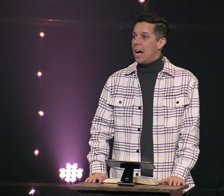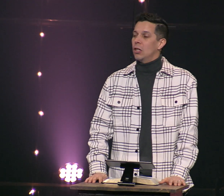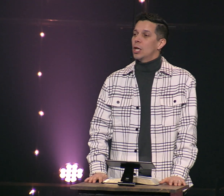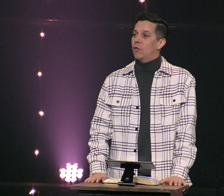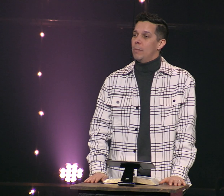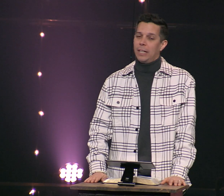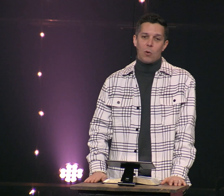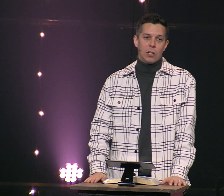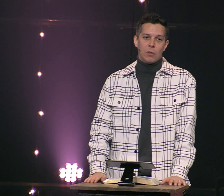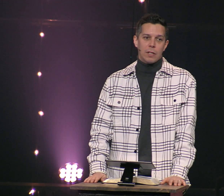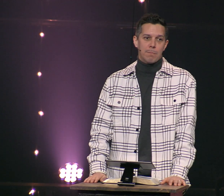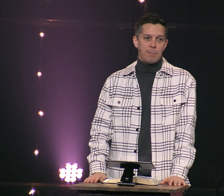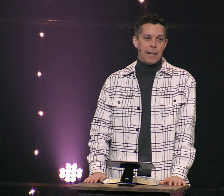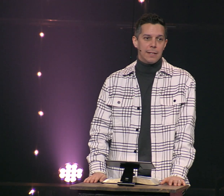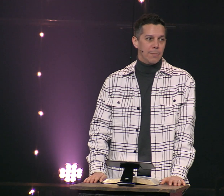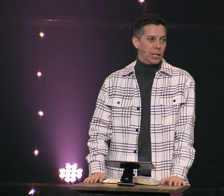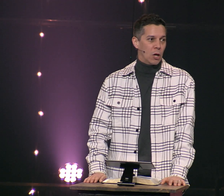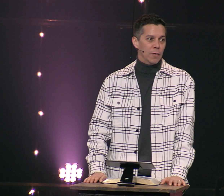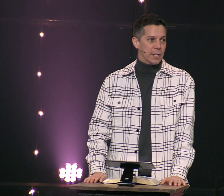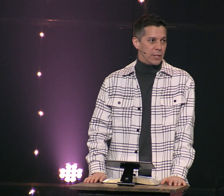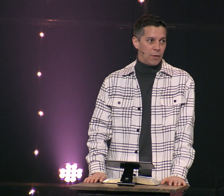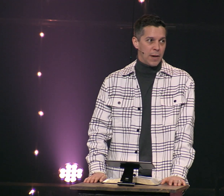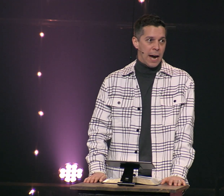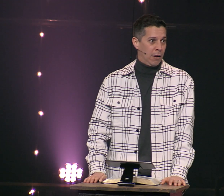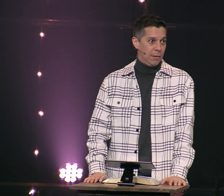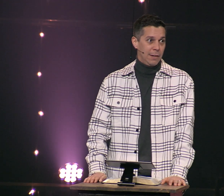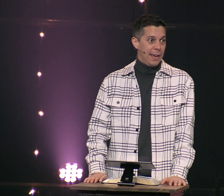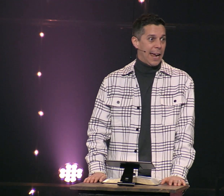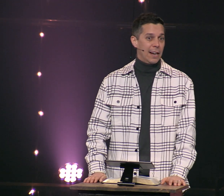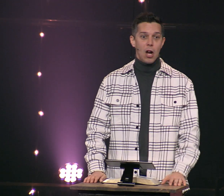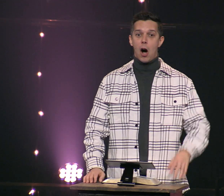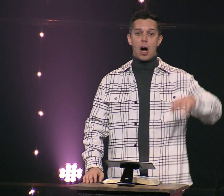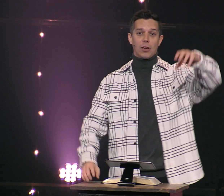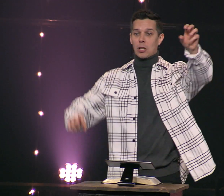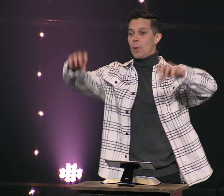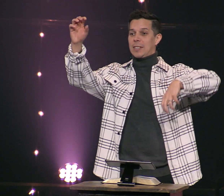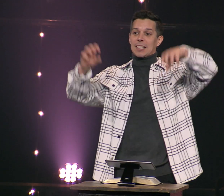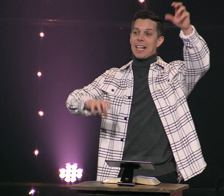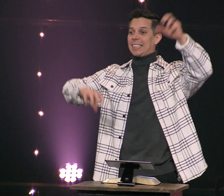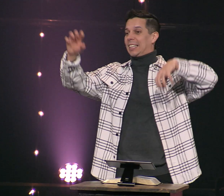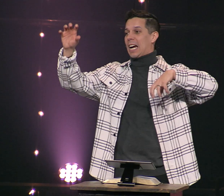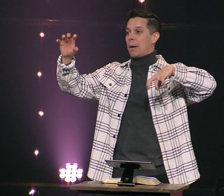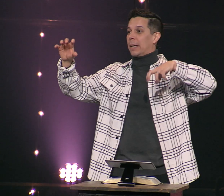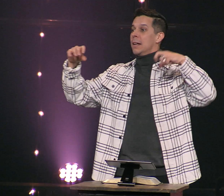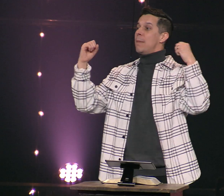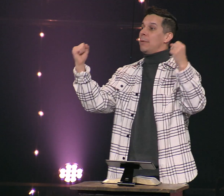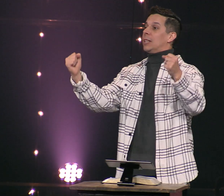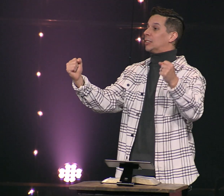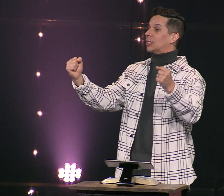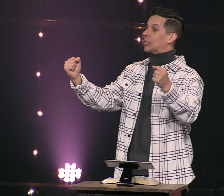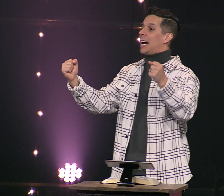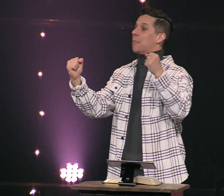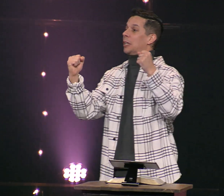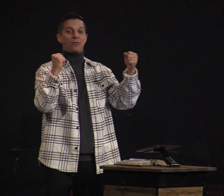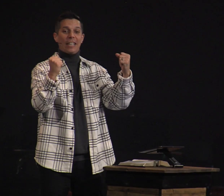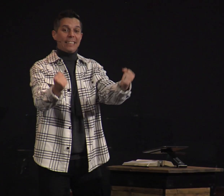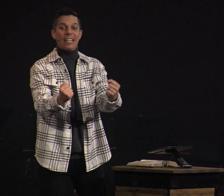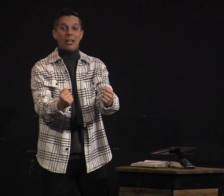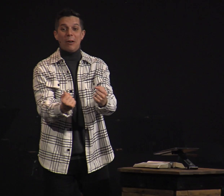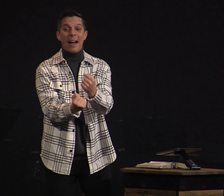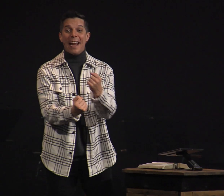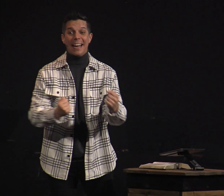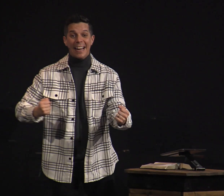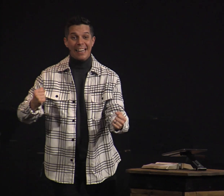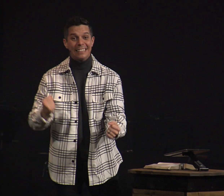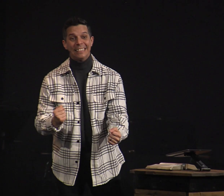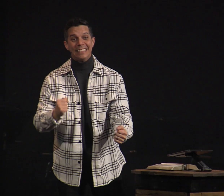I mean, how long have we been going through this pandemic COVID stuff now? And there's always these lights that come up like, maybe this is the time where it's finally gonna